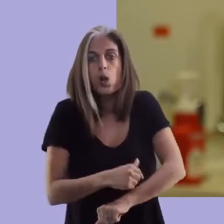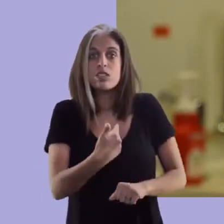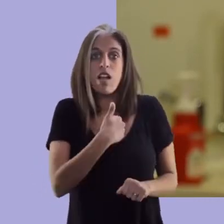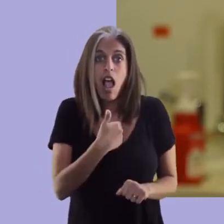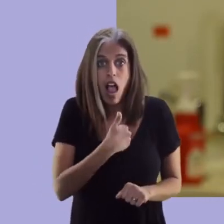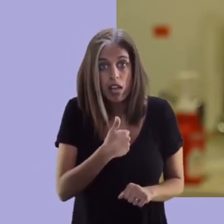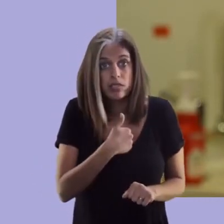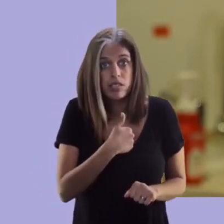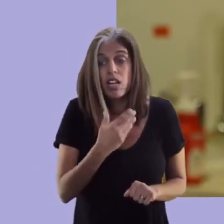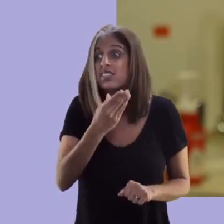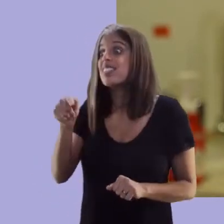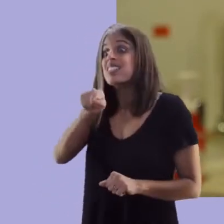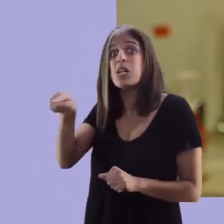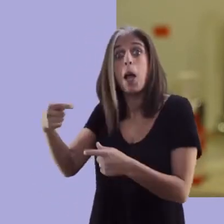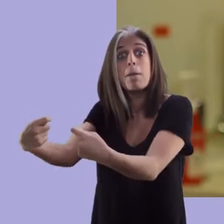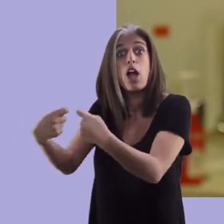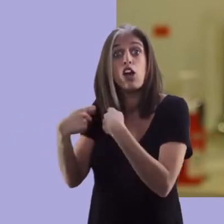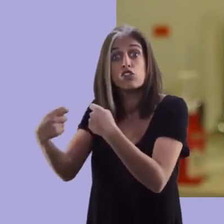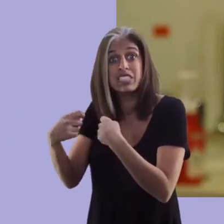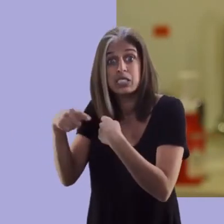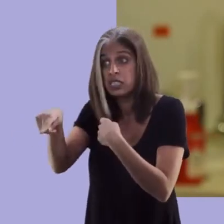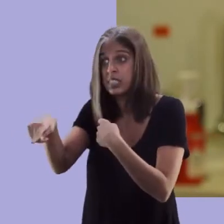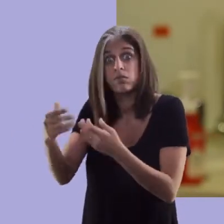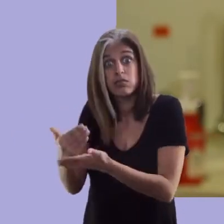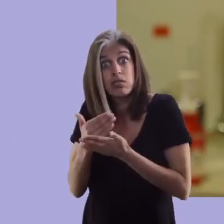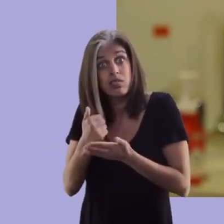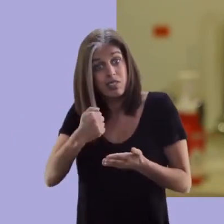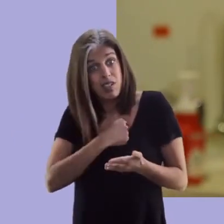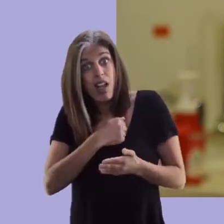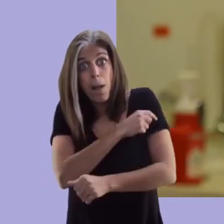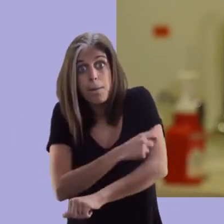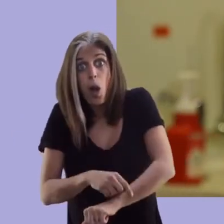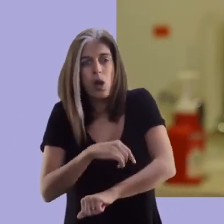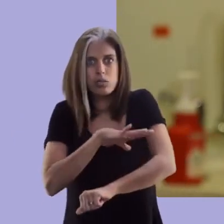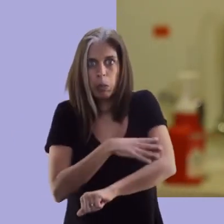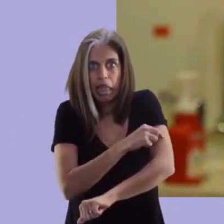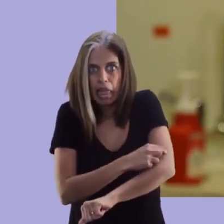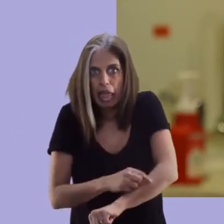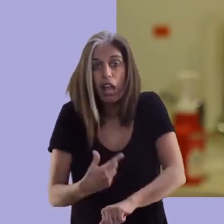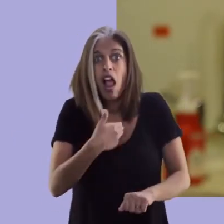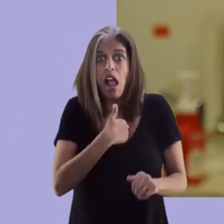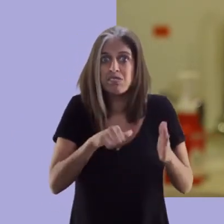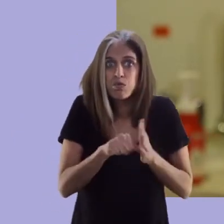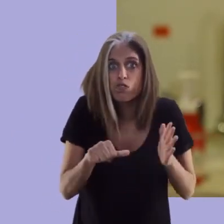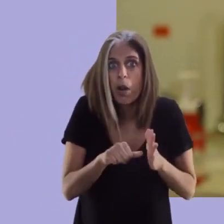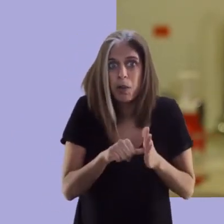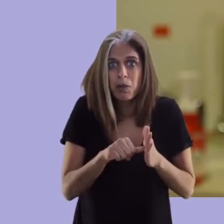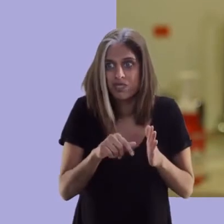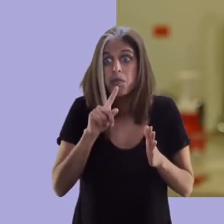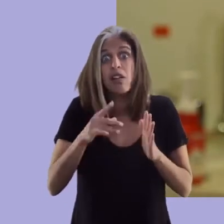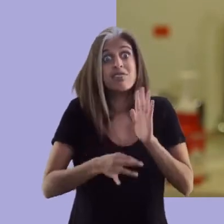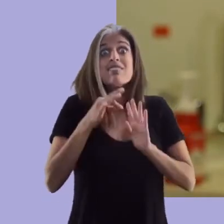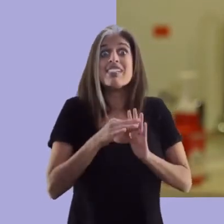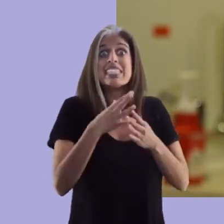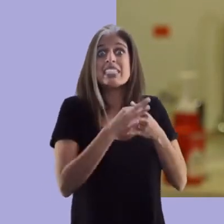other treatments will help your symptoms but they won't actually provide bone protection and they won't help your heart as well.